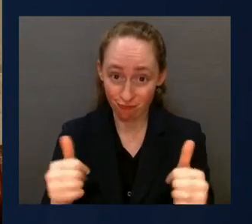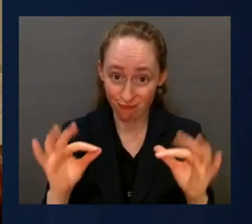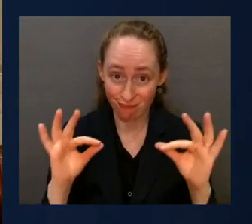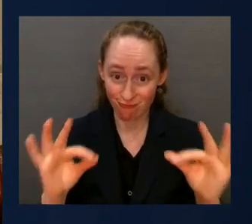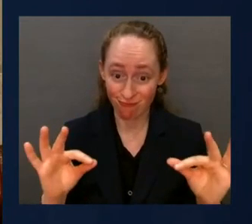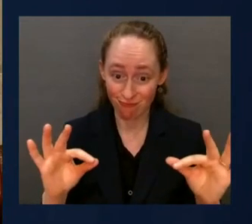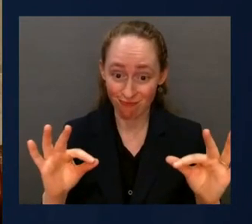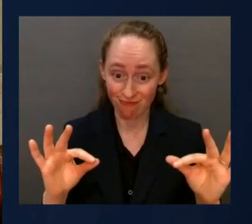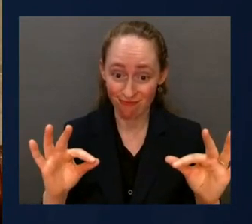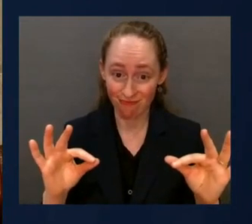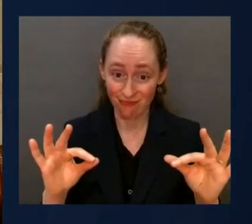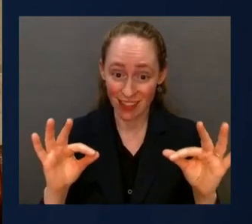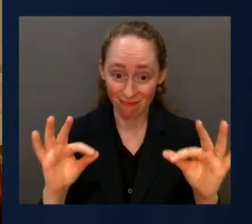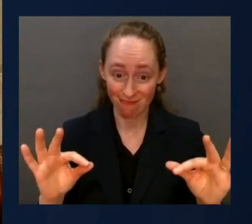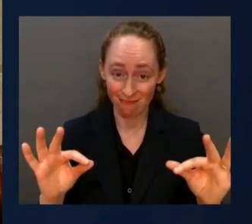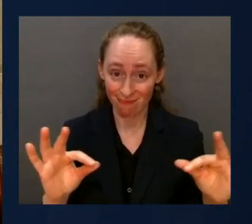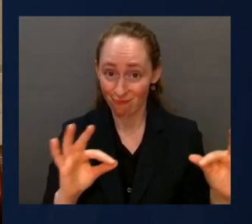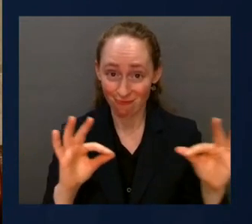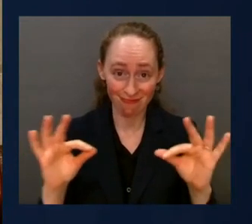We got unanimity.